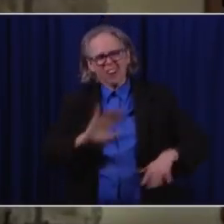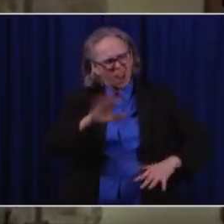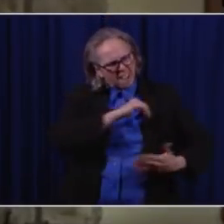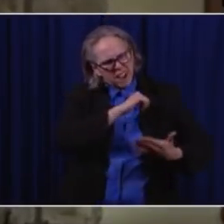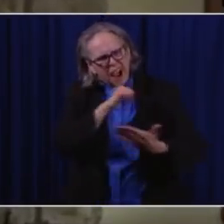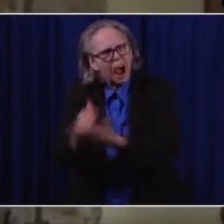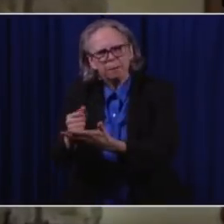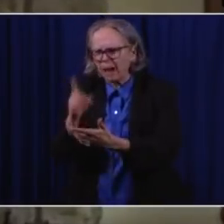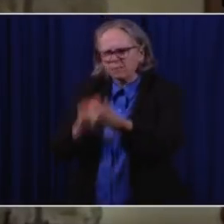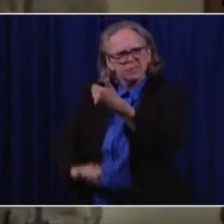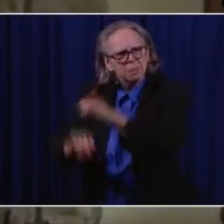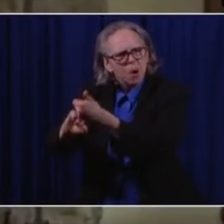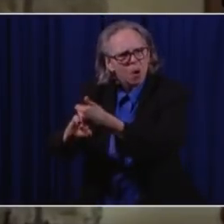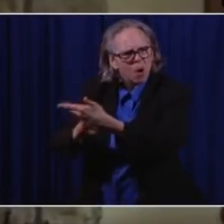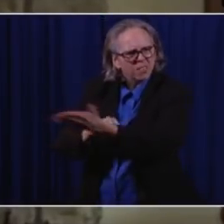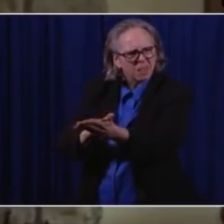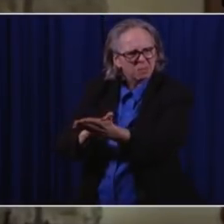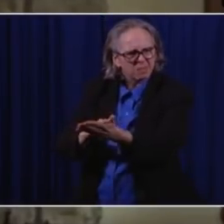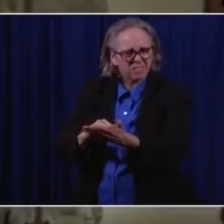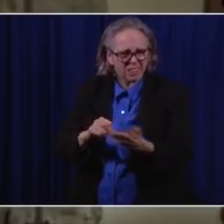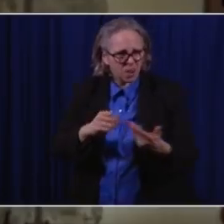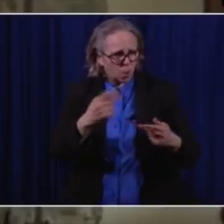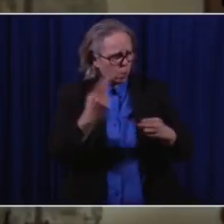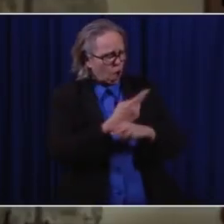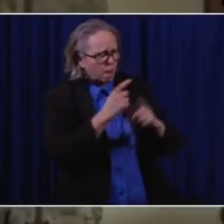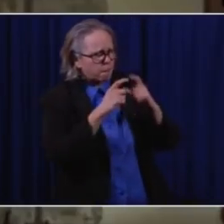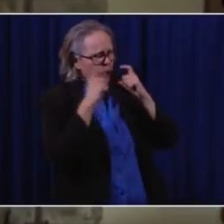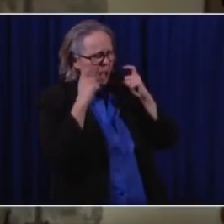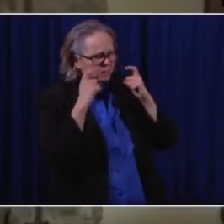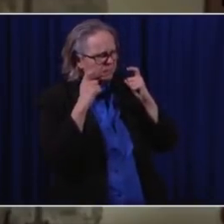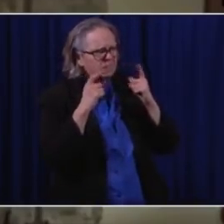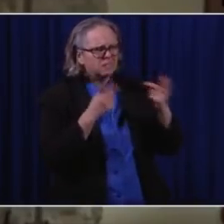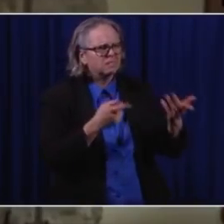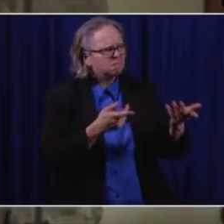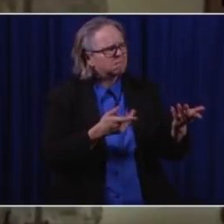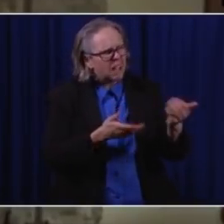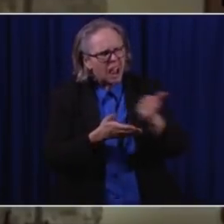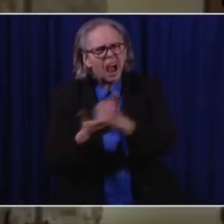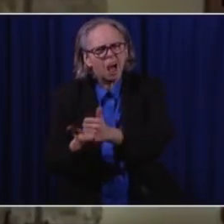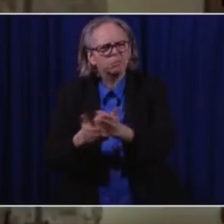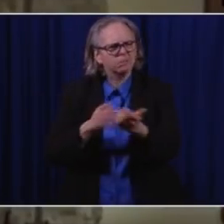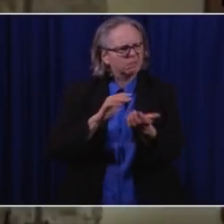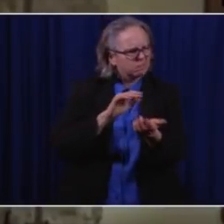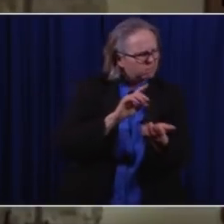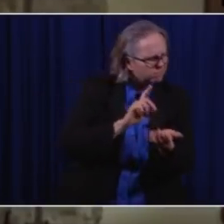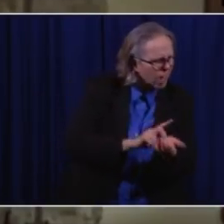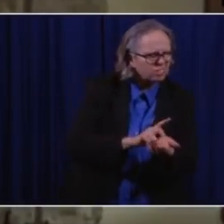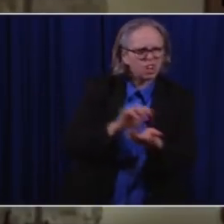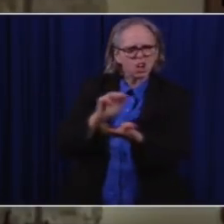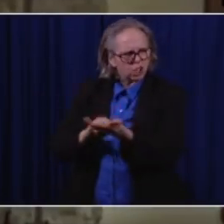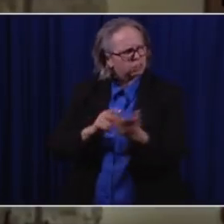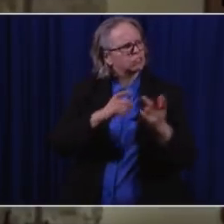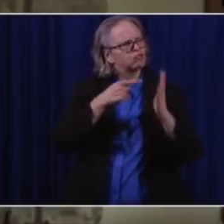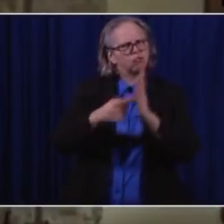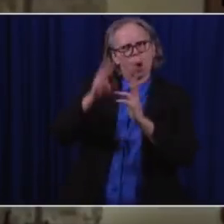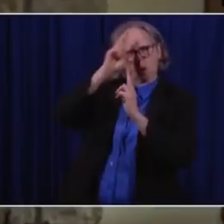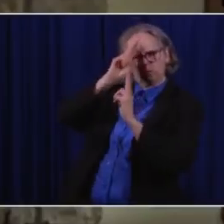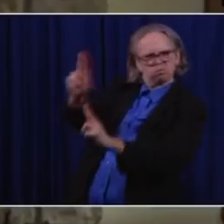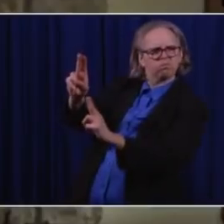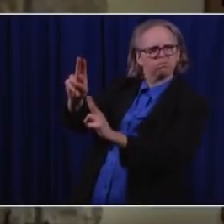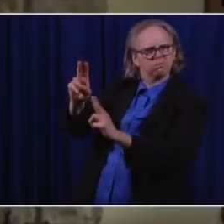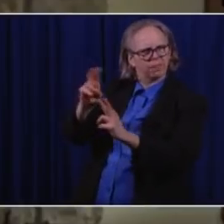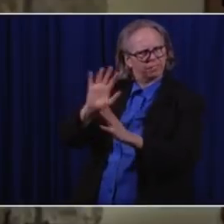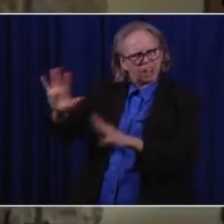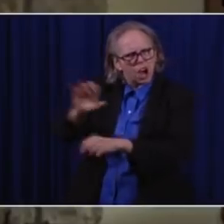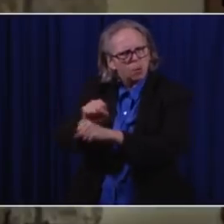mask for any other reason, help that person down the street who's a nurse. Wear it for him, wear it for her, wear it for the other